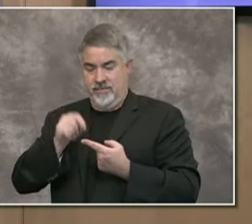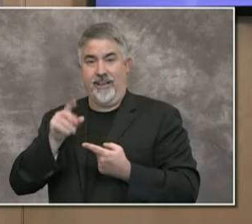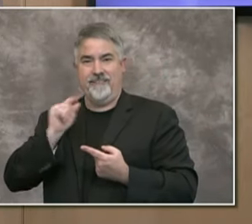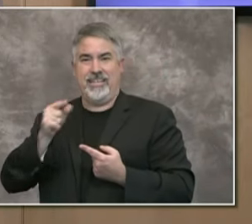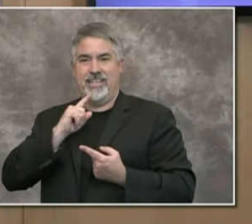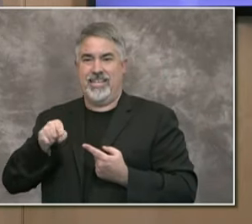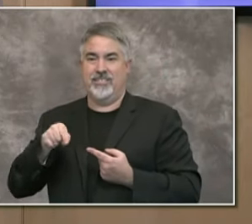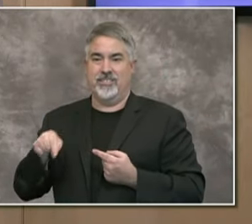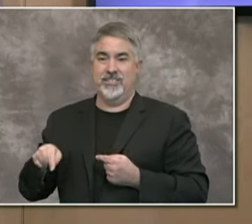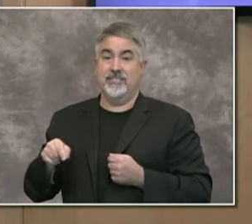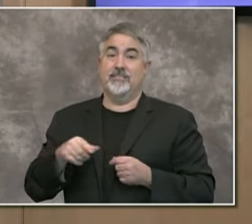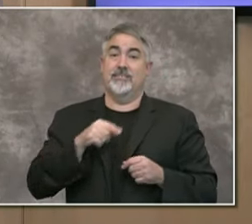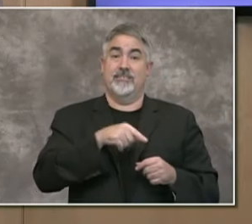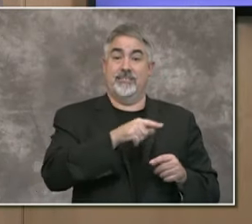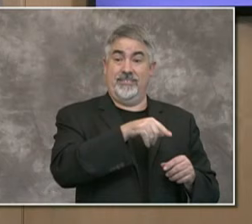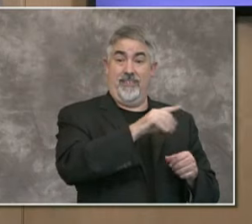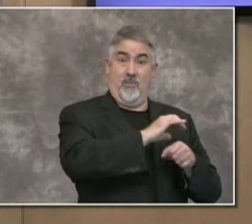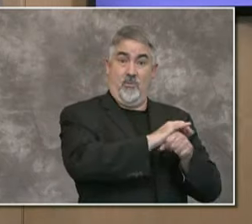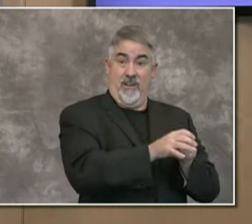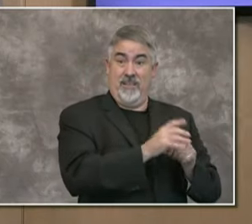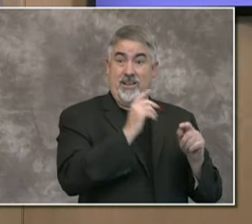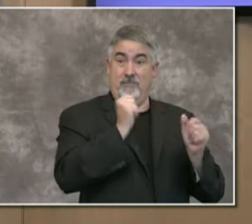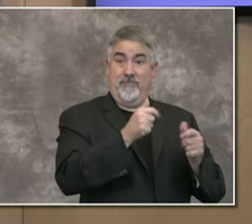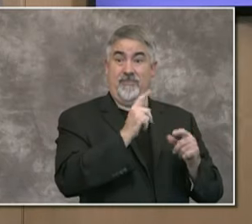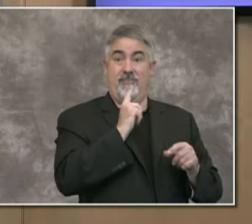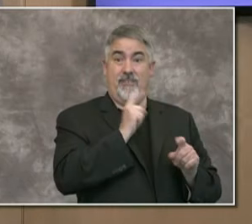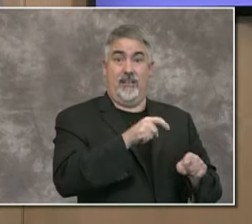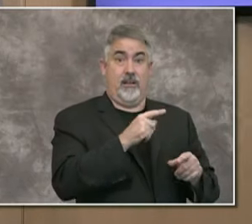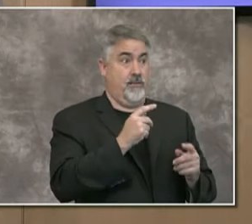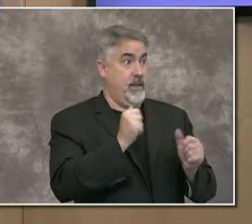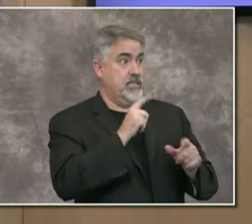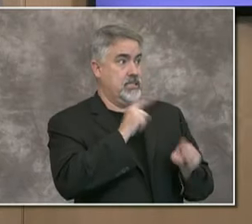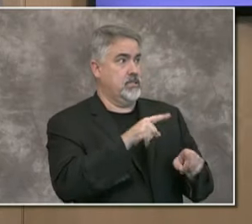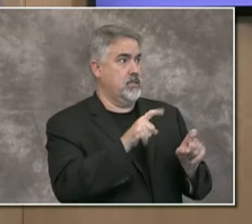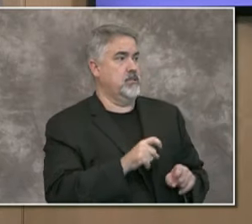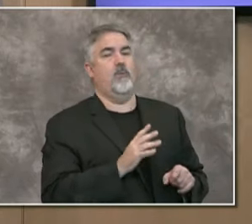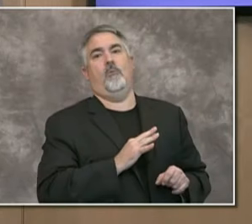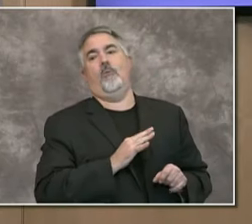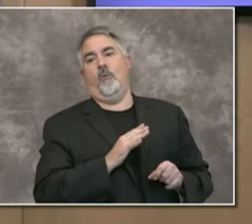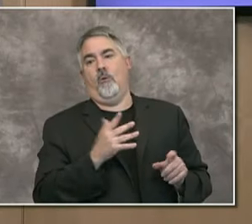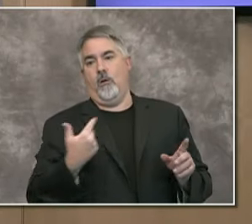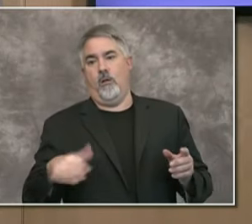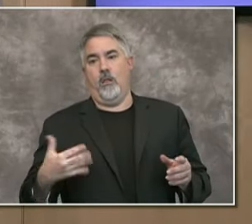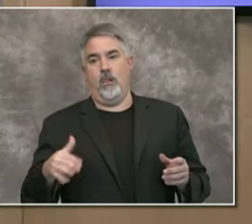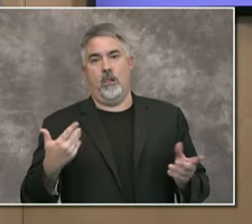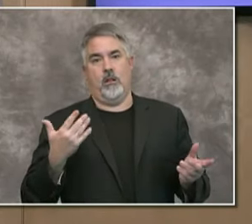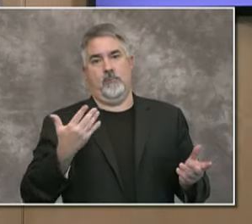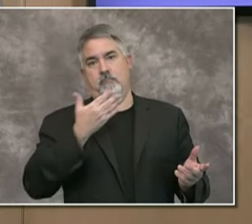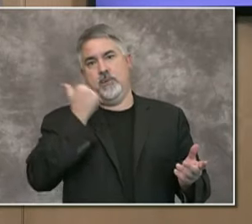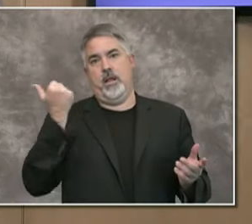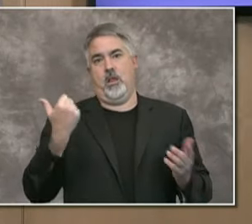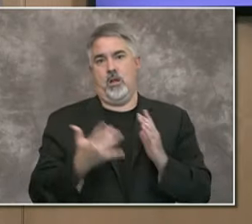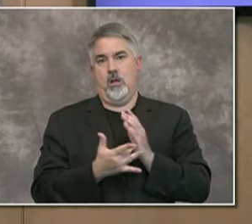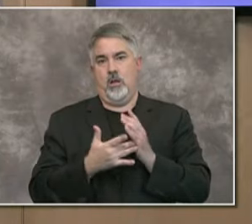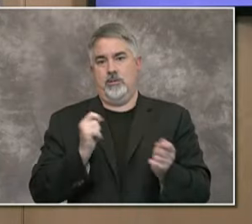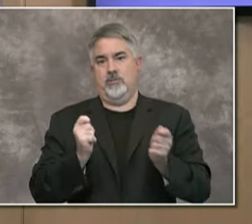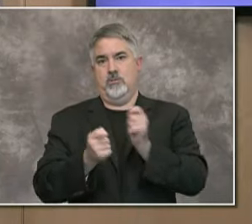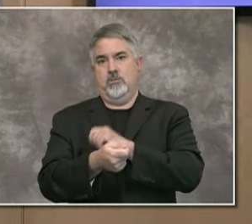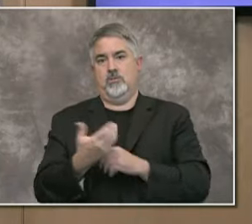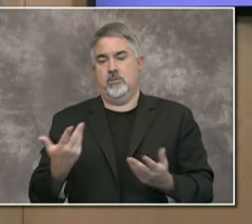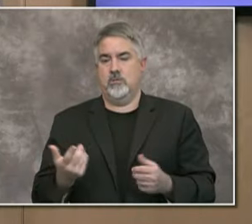positive future tool that absolutely will play a pivotal role in